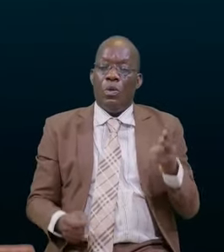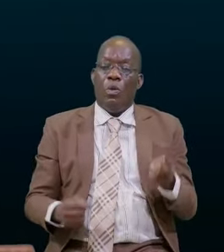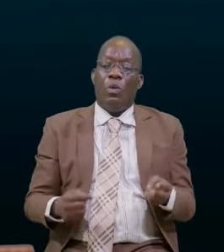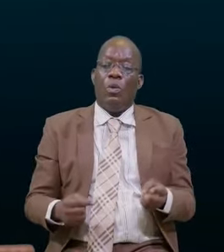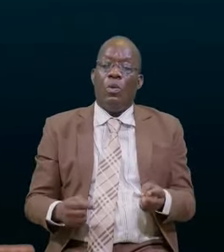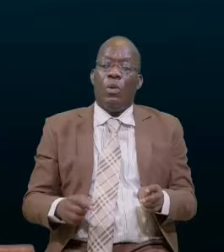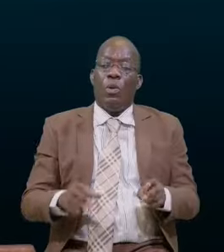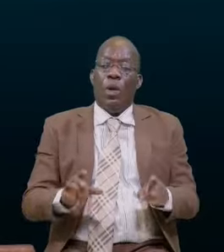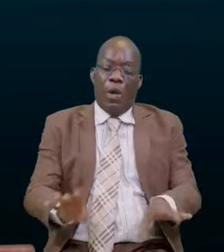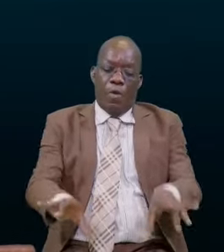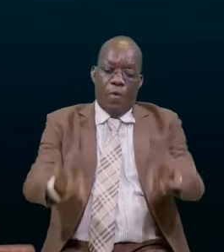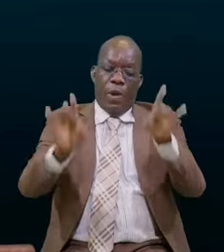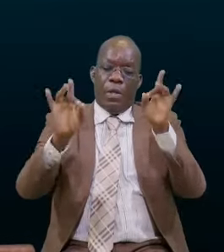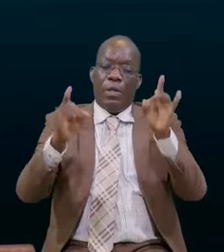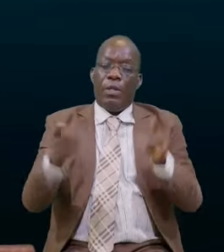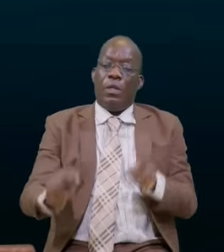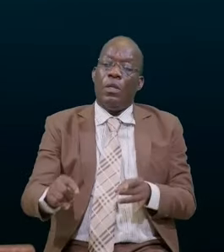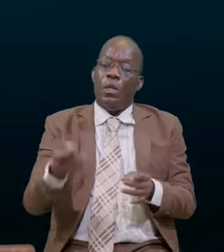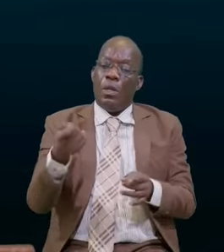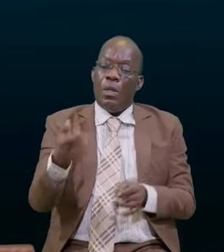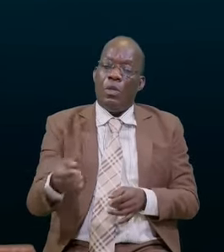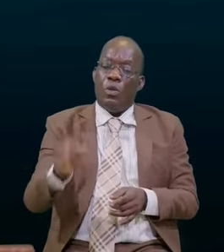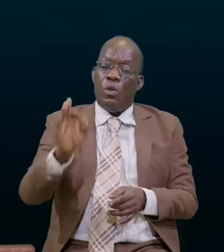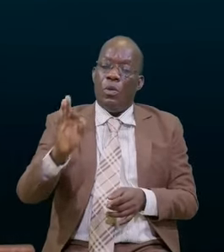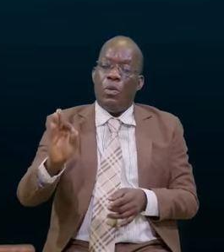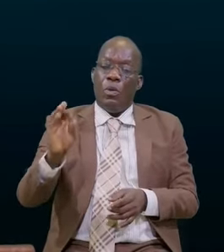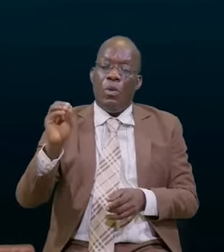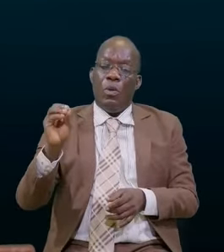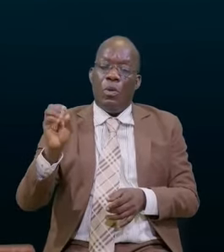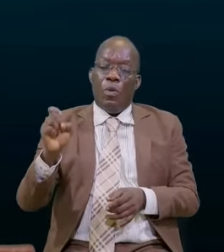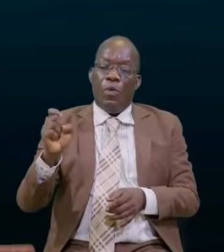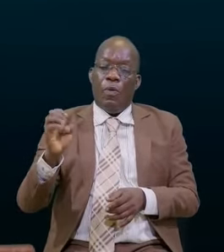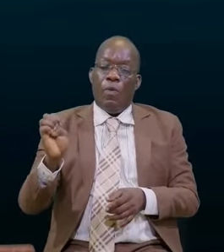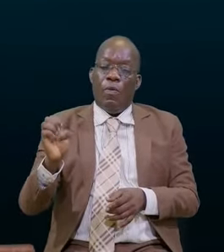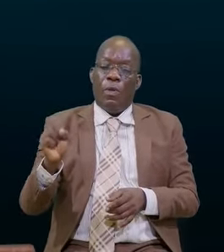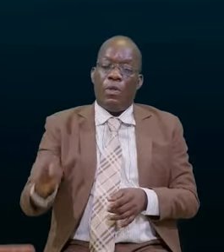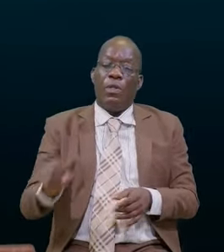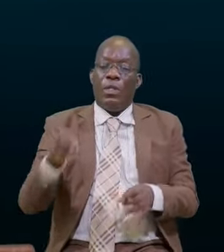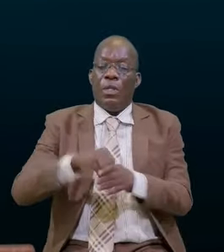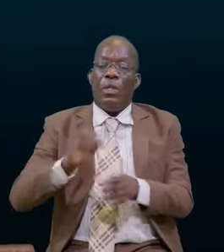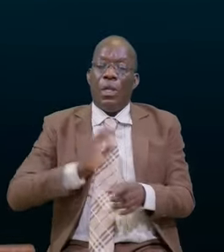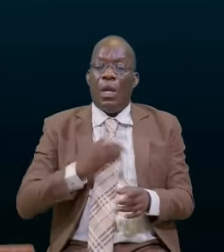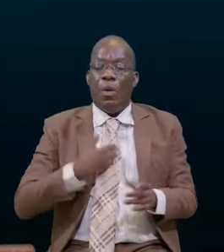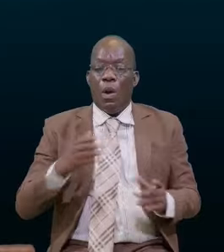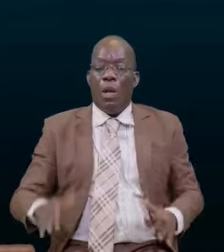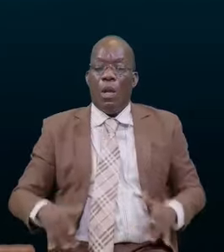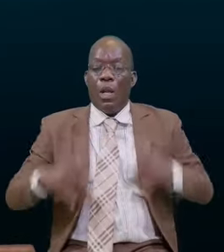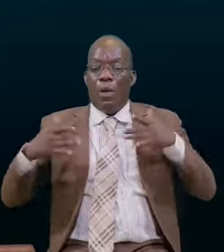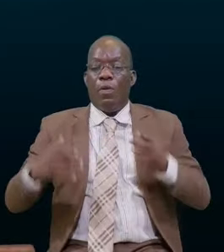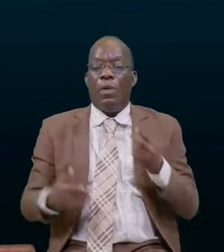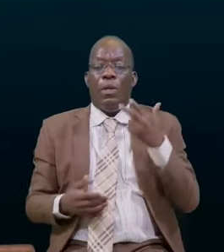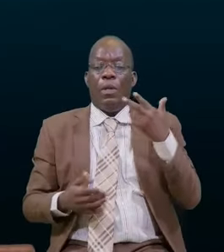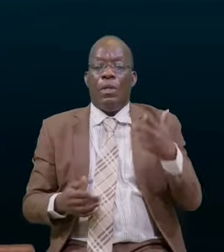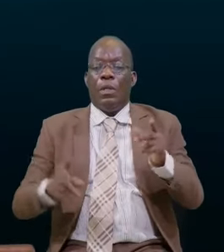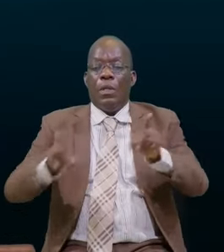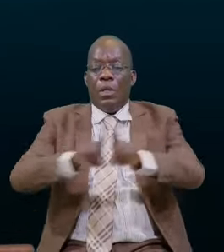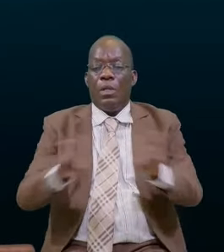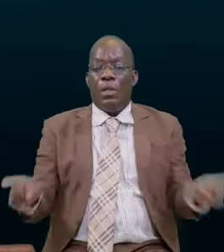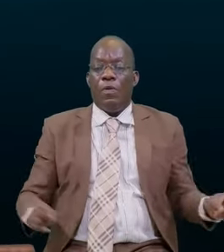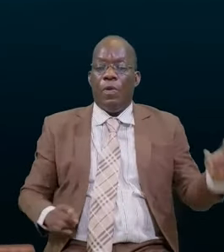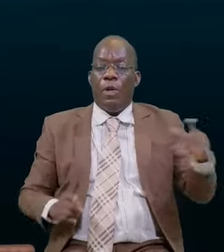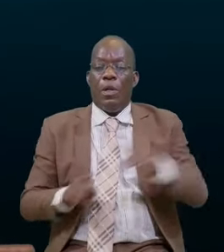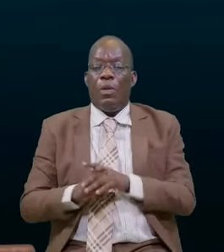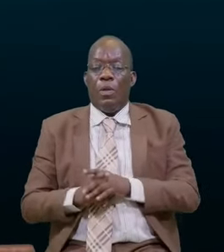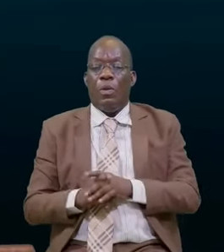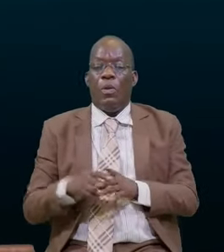lives discovering the little foxes in our lives and number three different appearances of other little